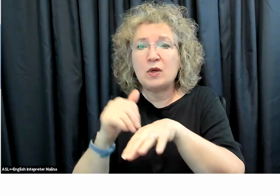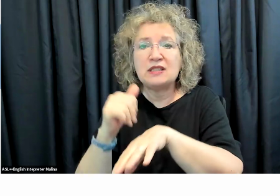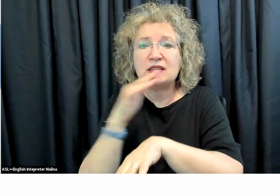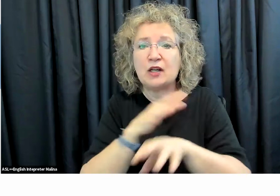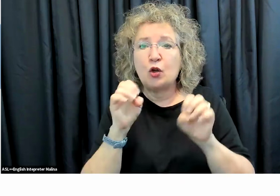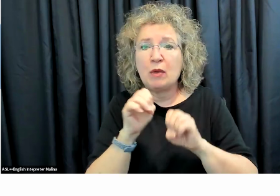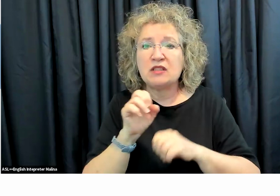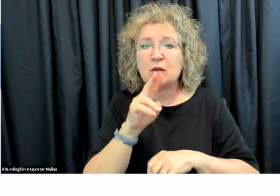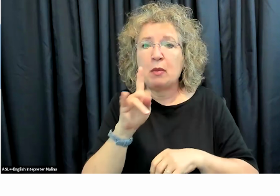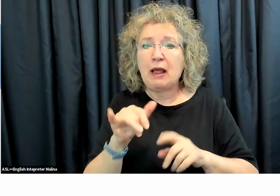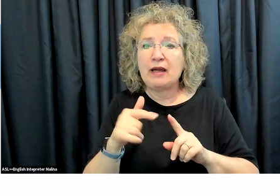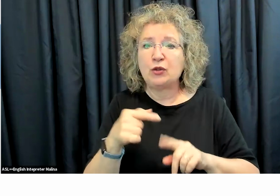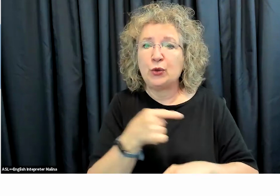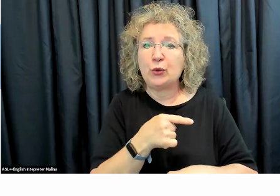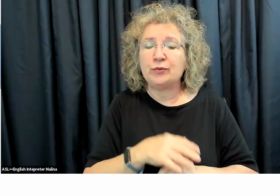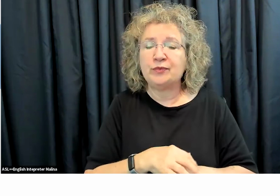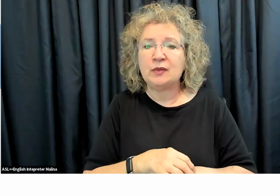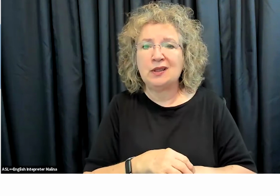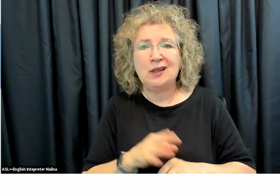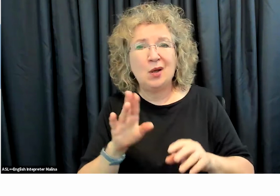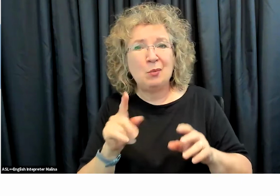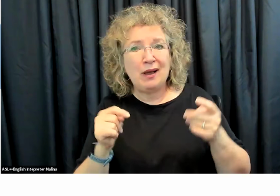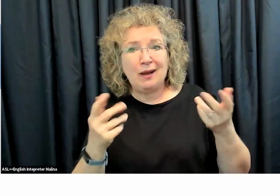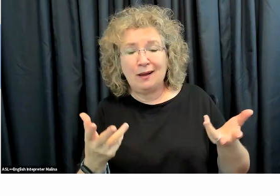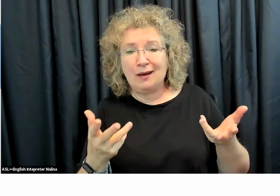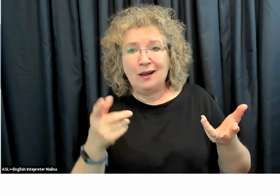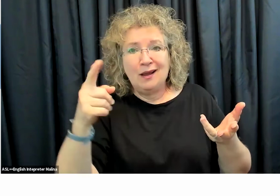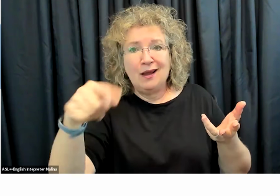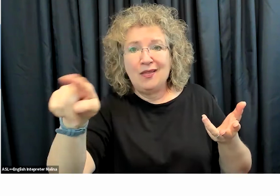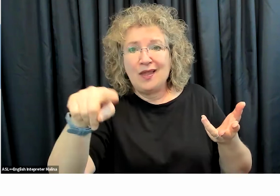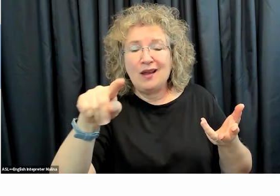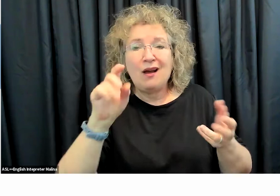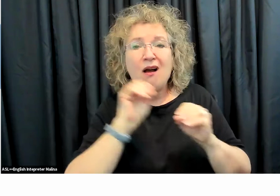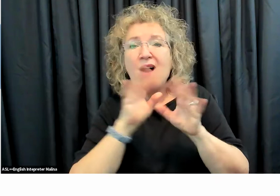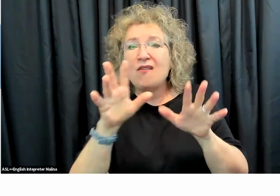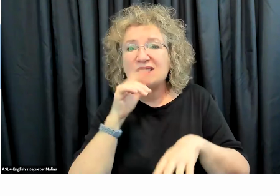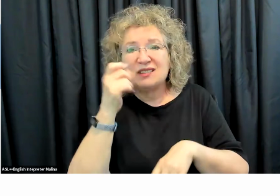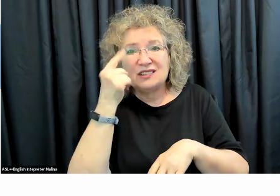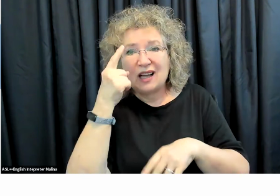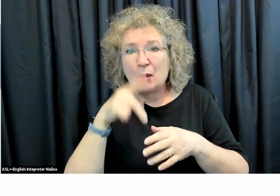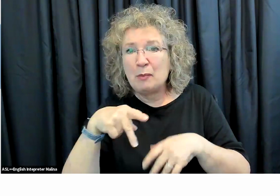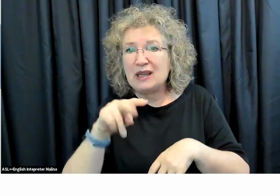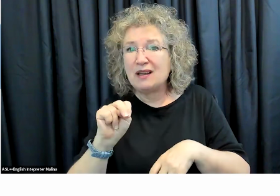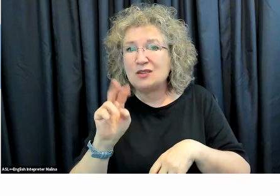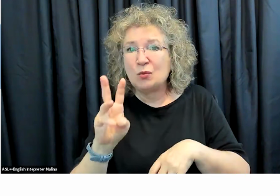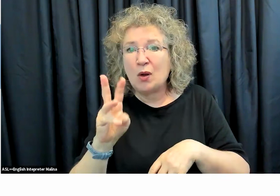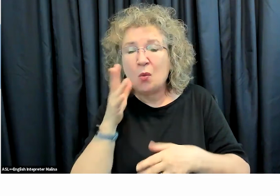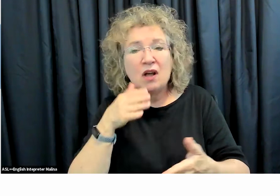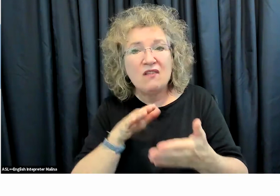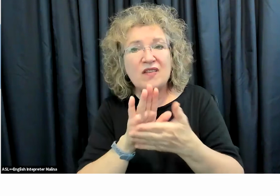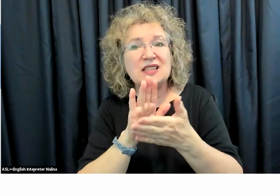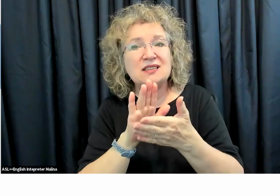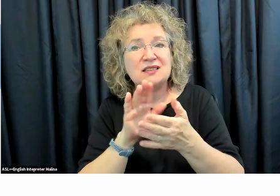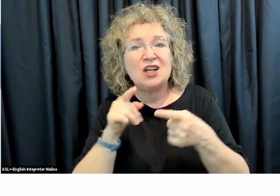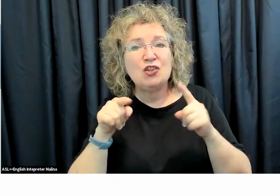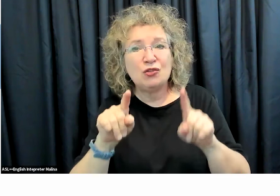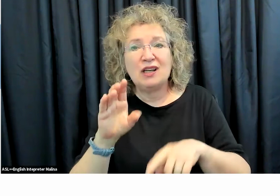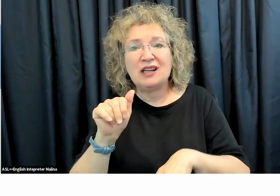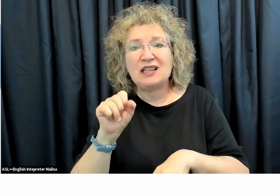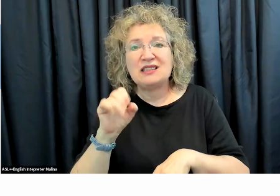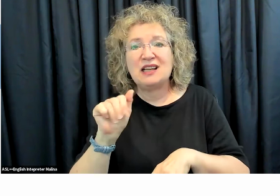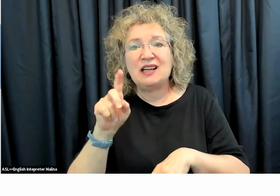supply to you. The concern there was that they clearly didn't understand what the Pacific Northwest will face in a Cascadia